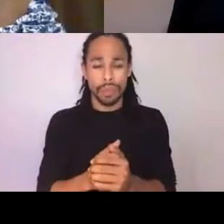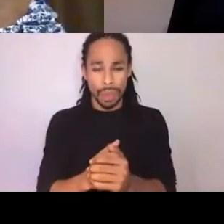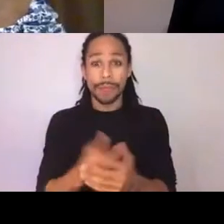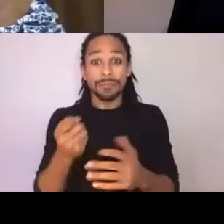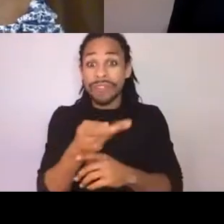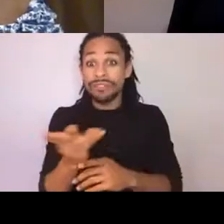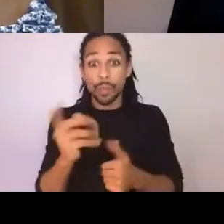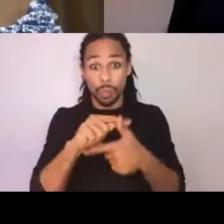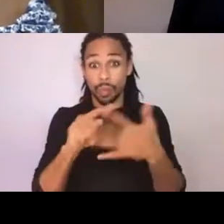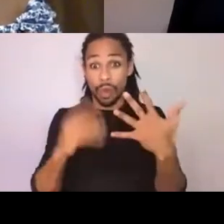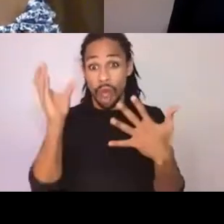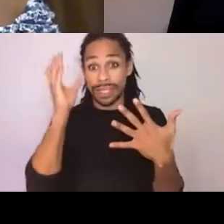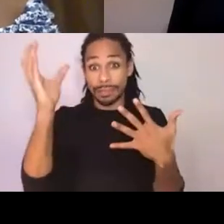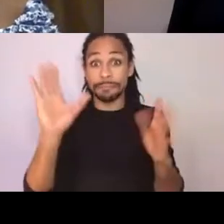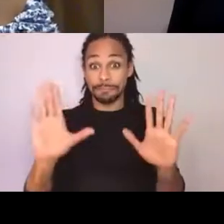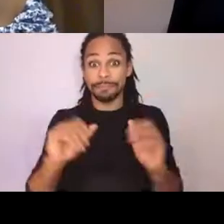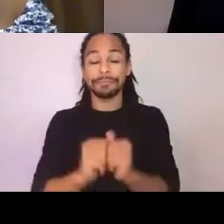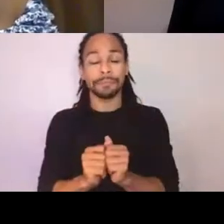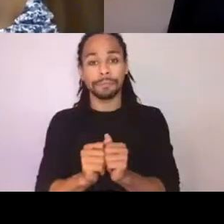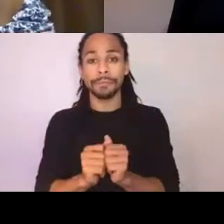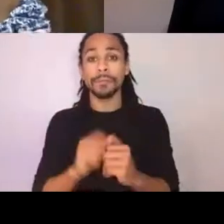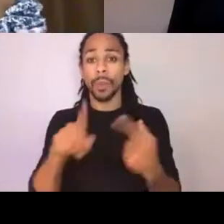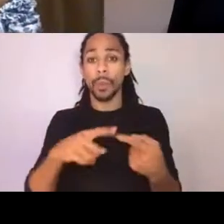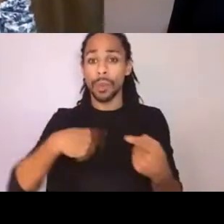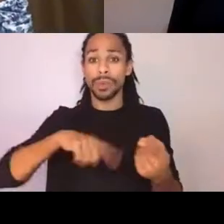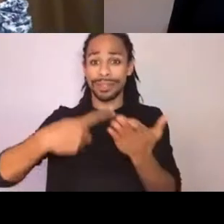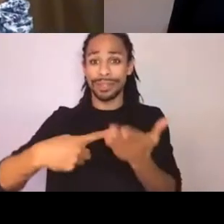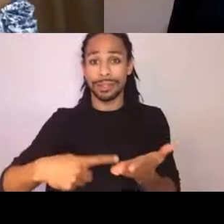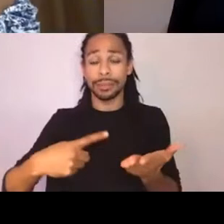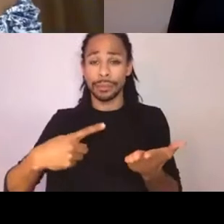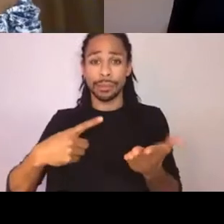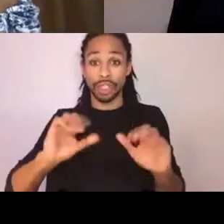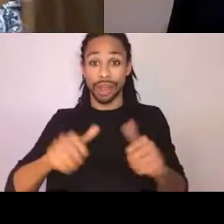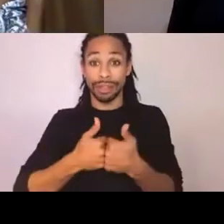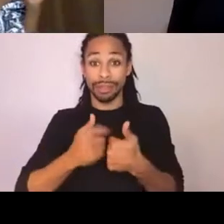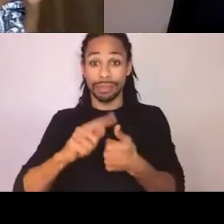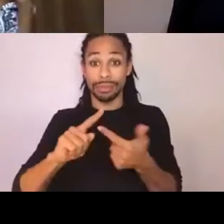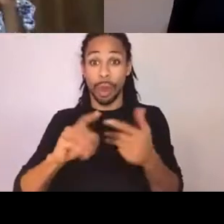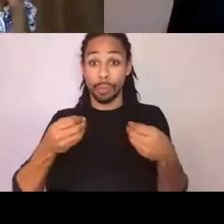think that when we talk about challenges and opportunities in